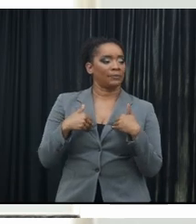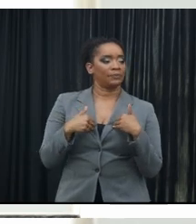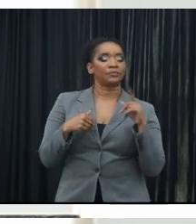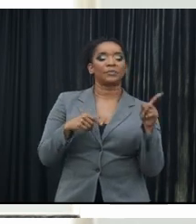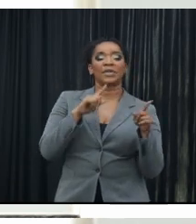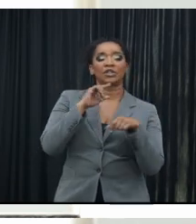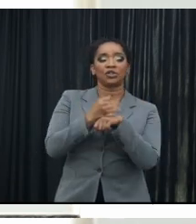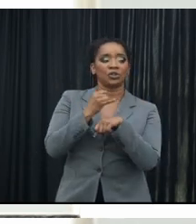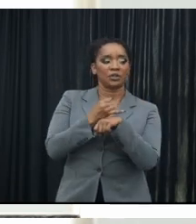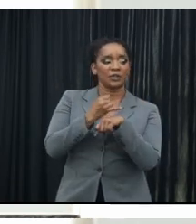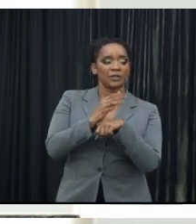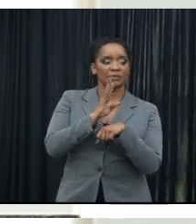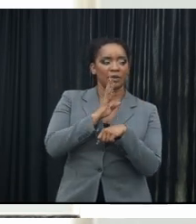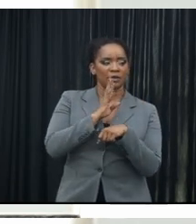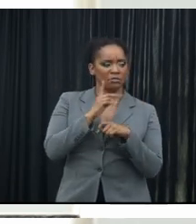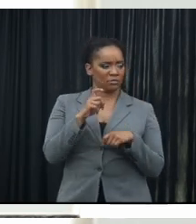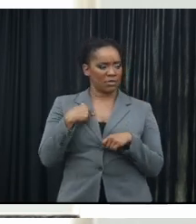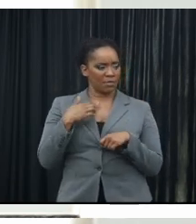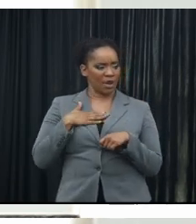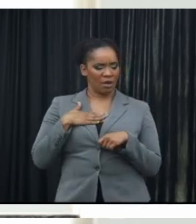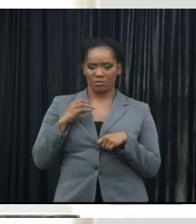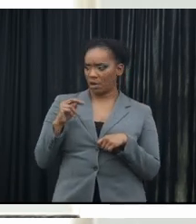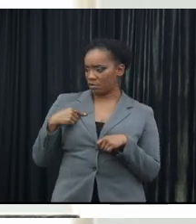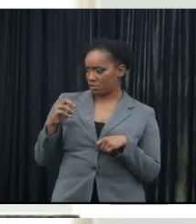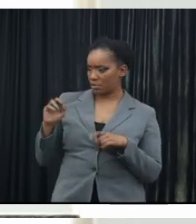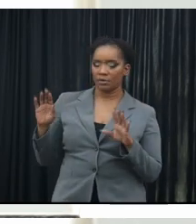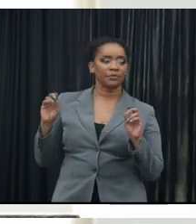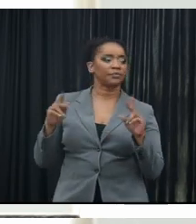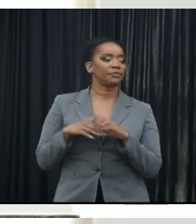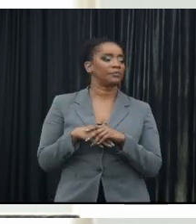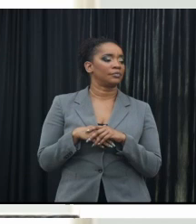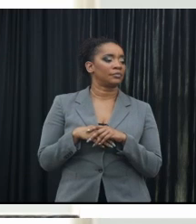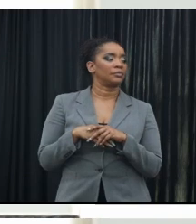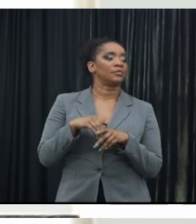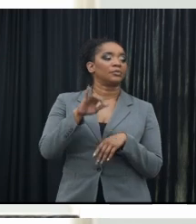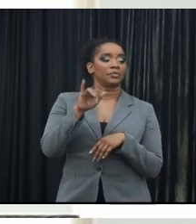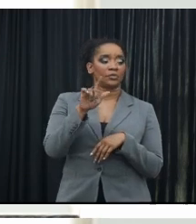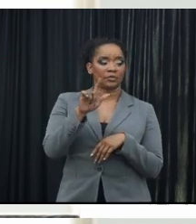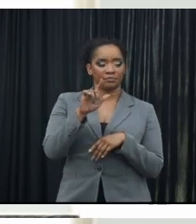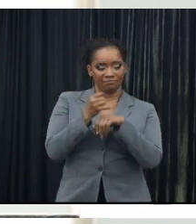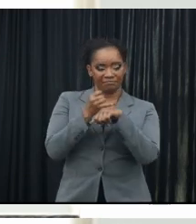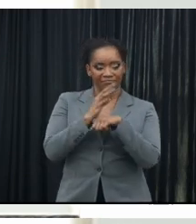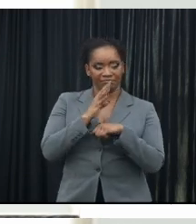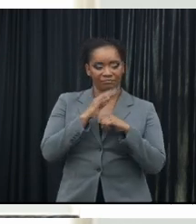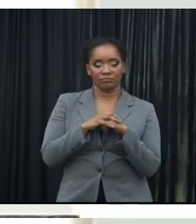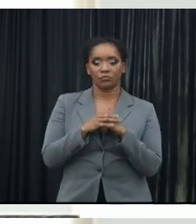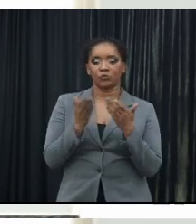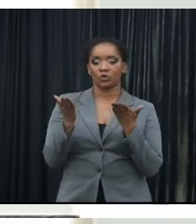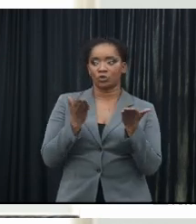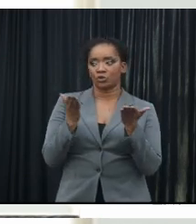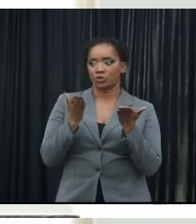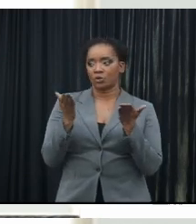Am I on testing? Am I on? Okay, this is Jill speaking. Service animals, we